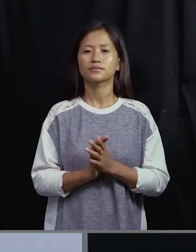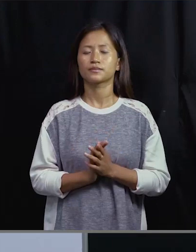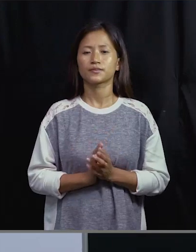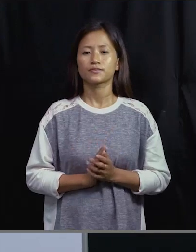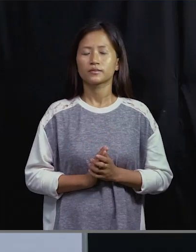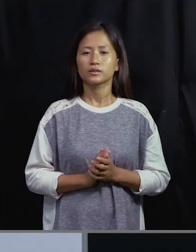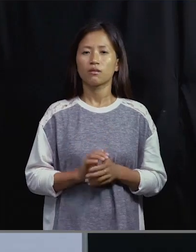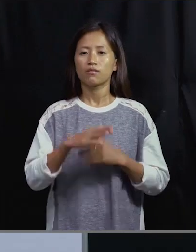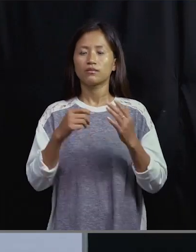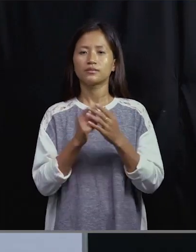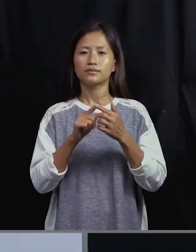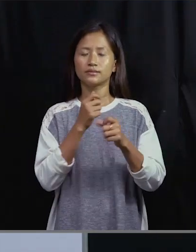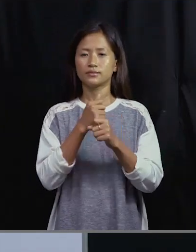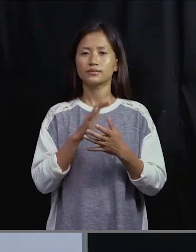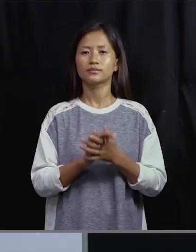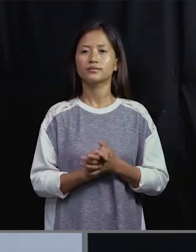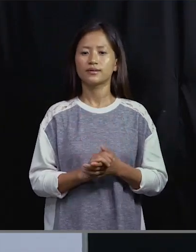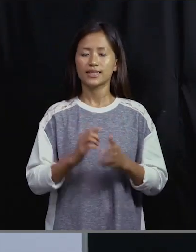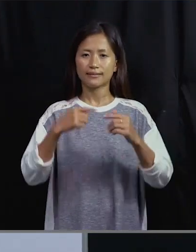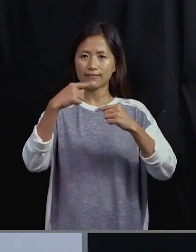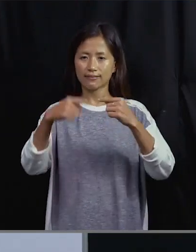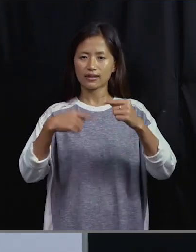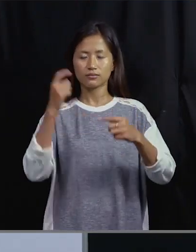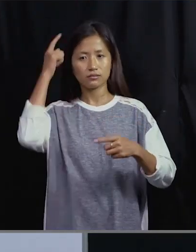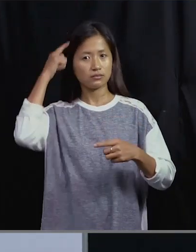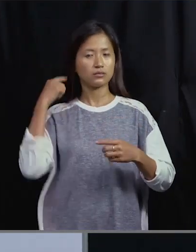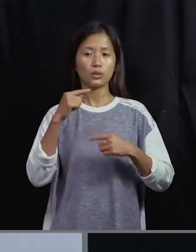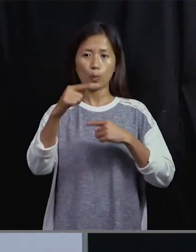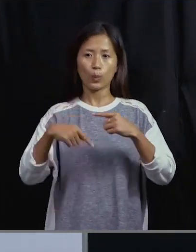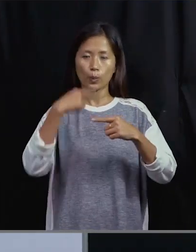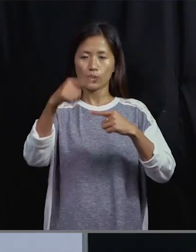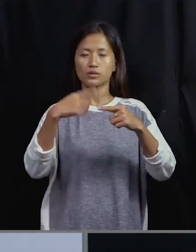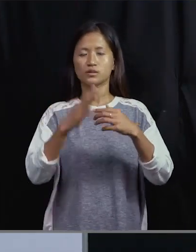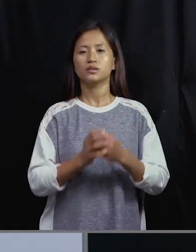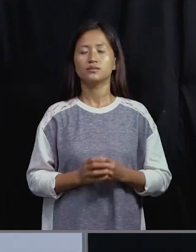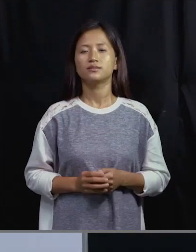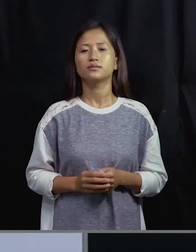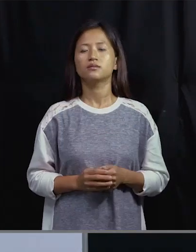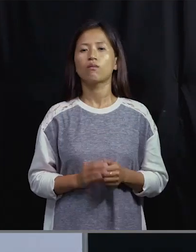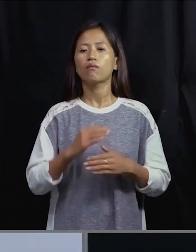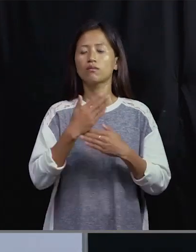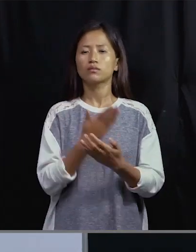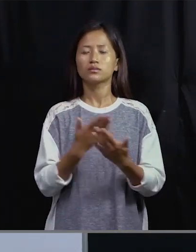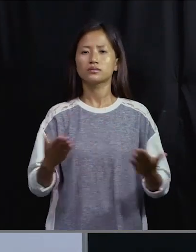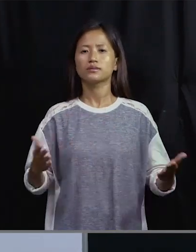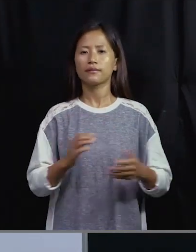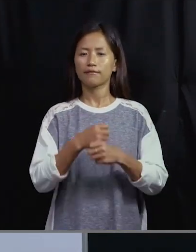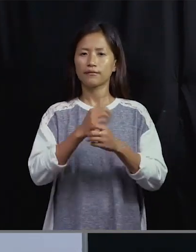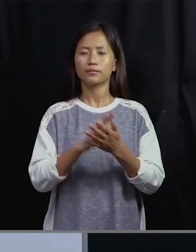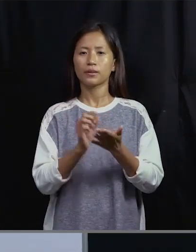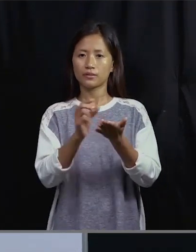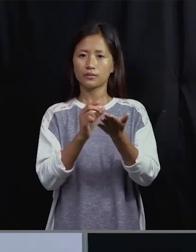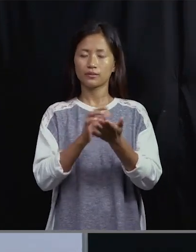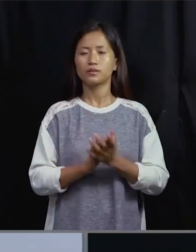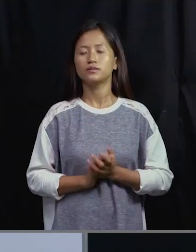example, the tire, okay, the tire, the vehicle tire, all those are manufactured by rubber,